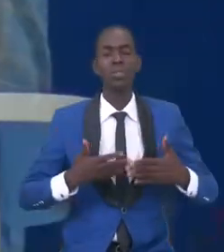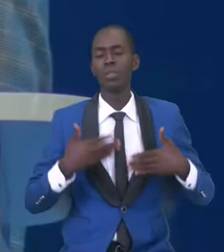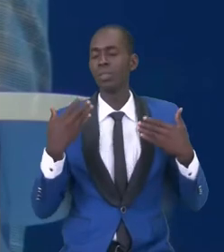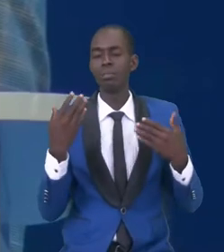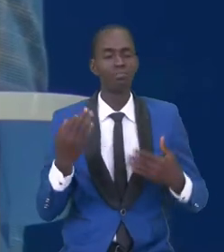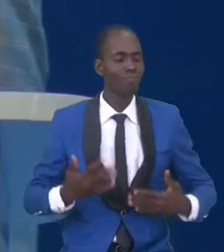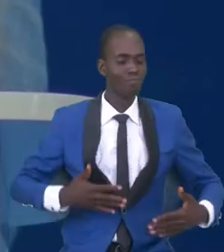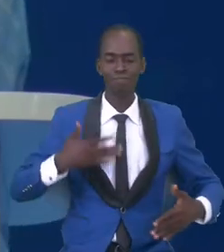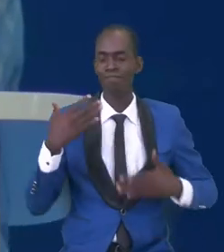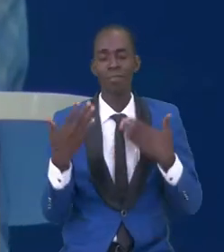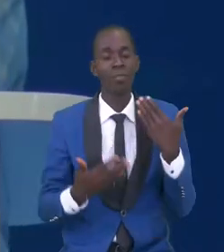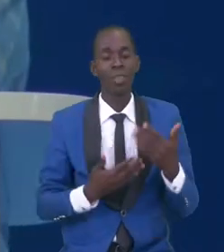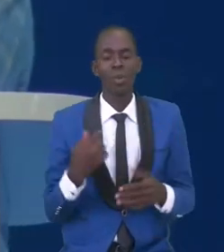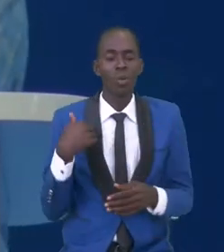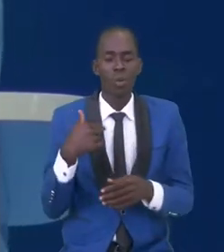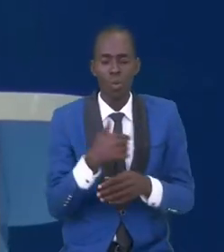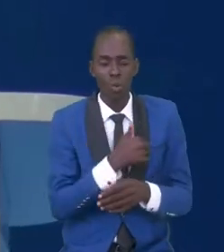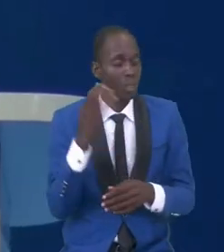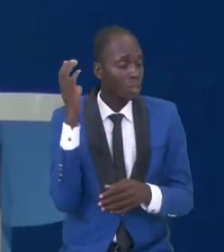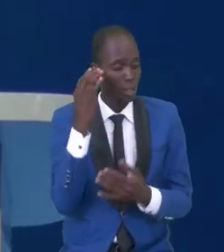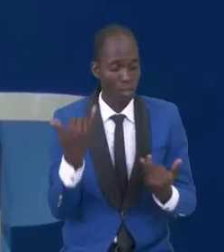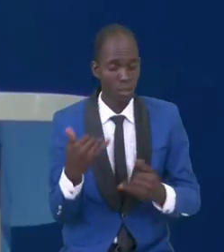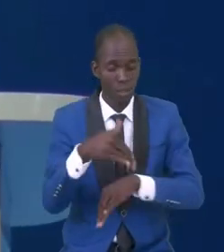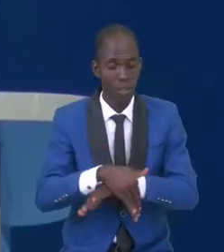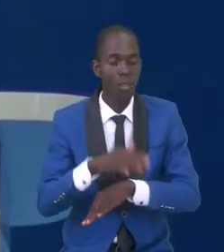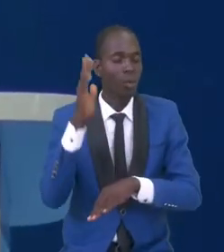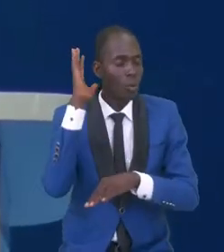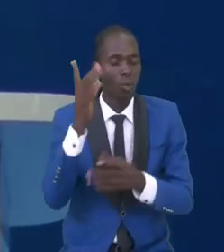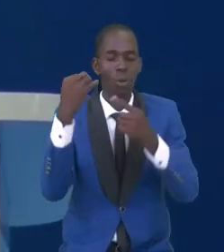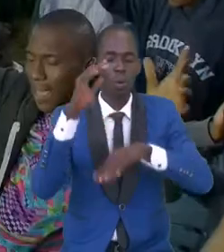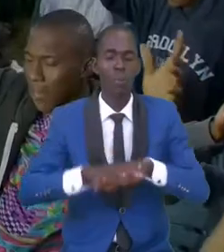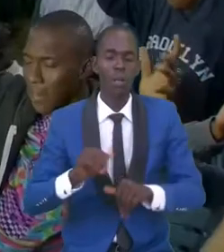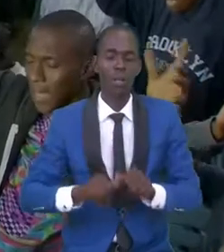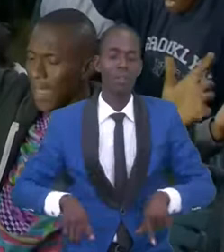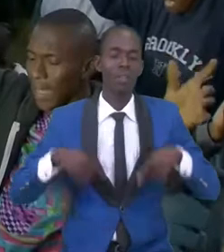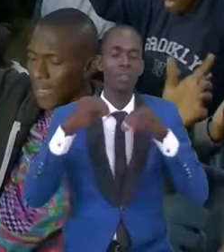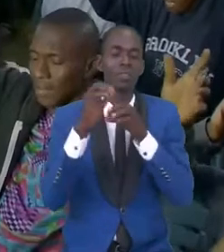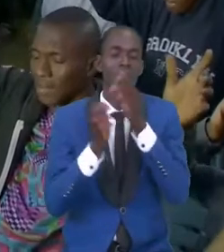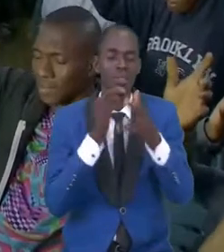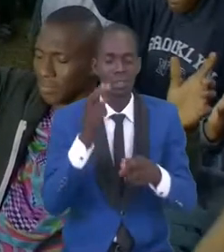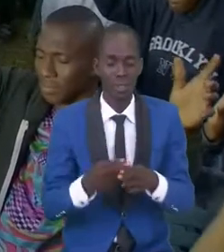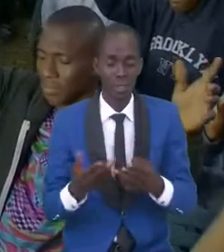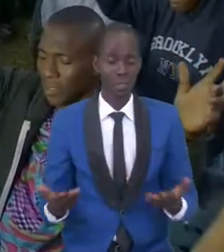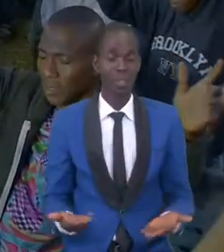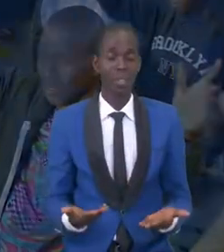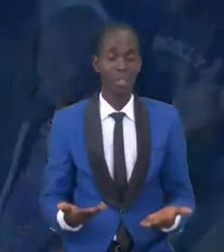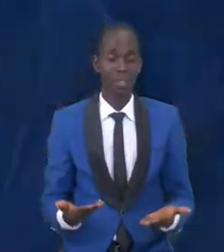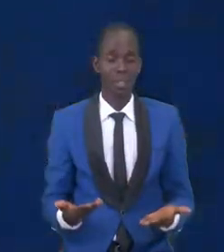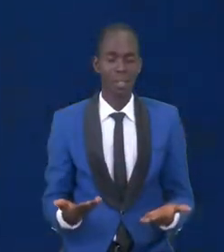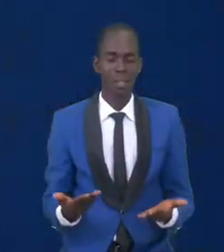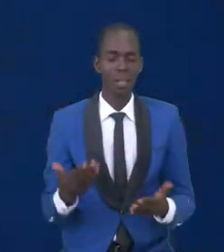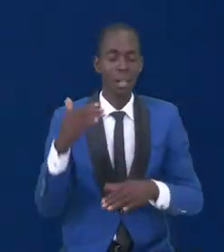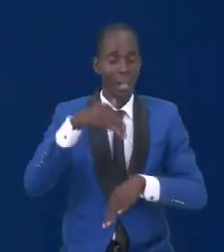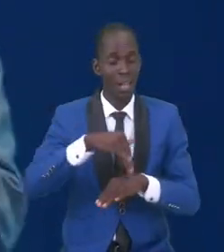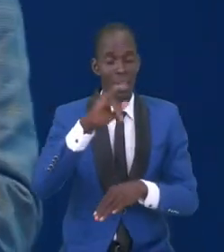jubilation we hear of tonight will come to every life. Here at